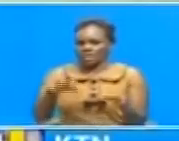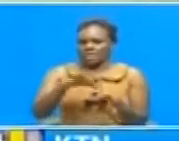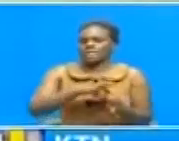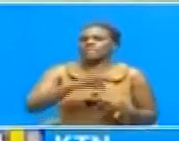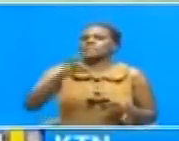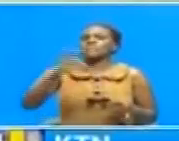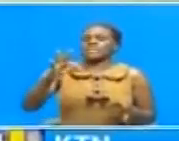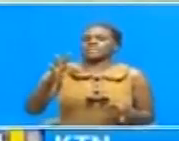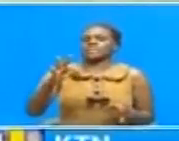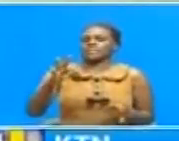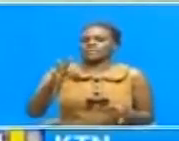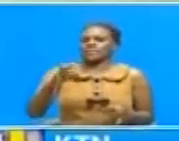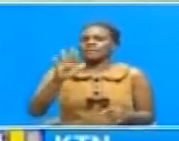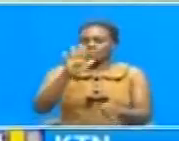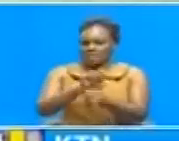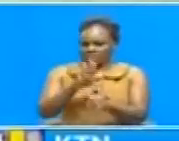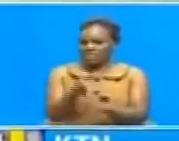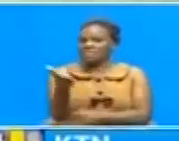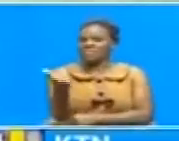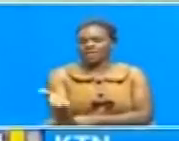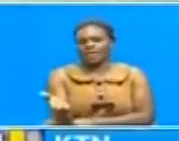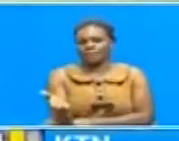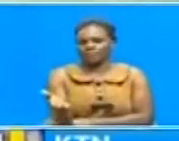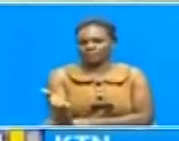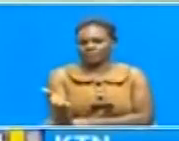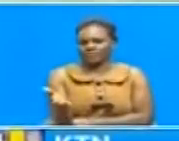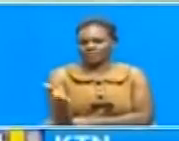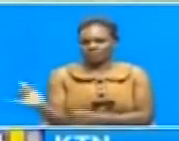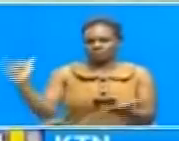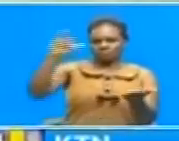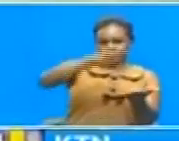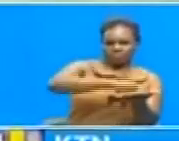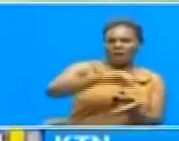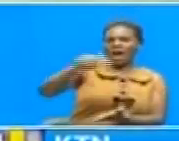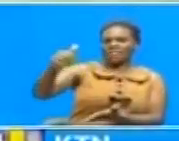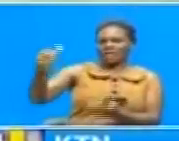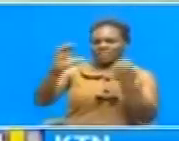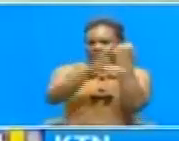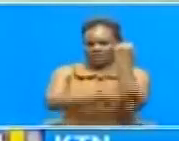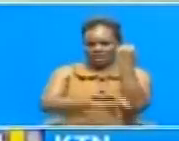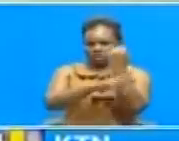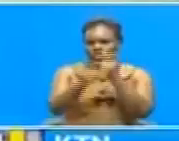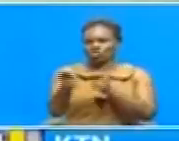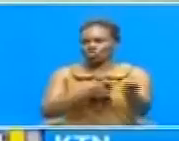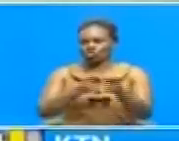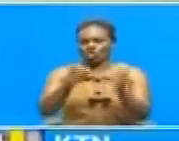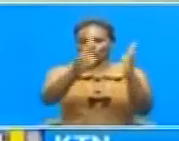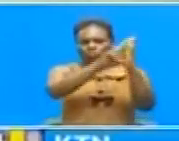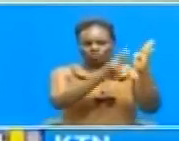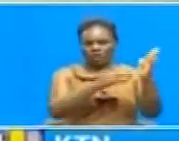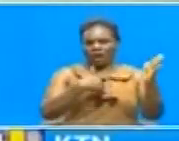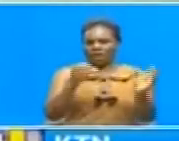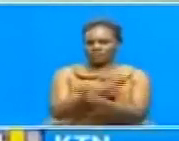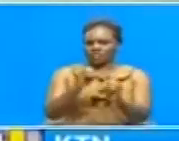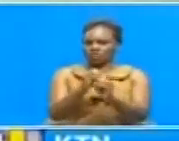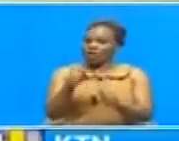is a raw spirit, which a lot of it is an import product which comes not controlled, not regulated, and if it